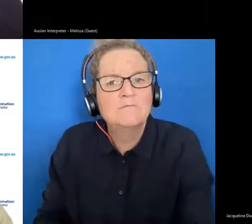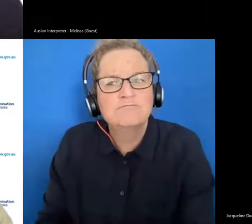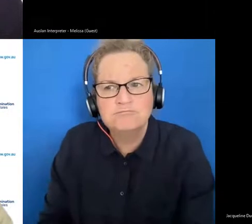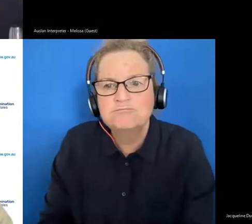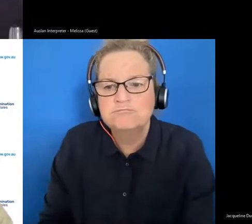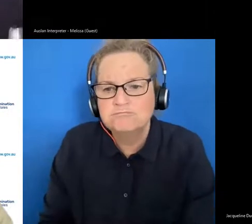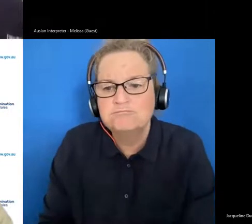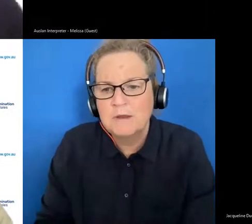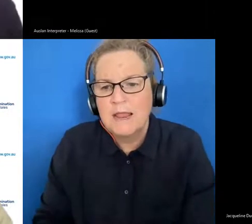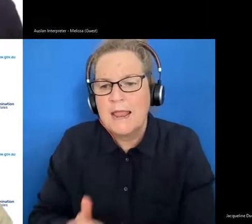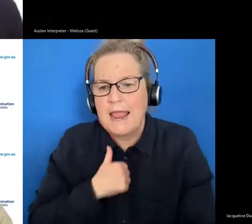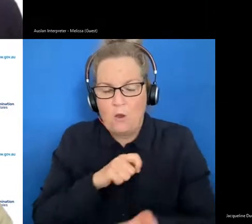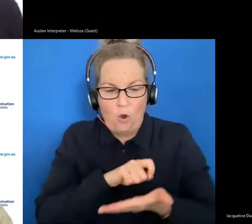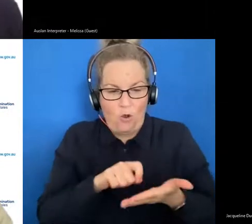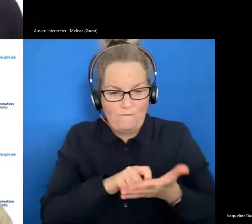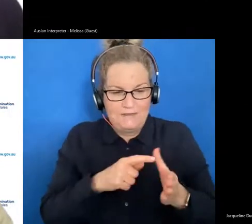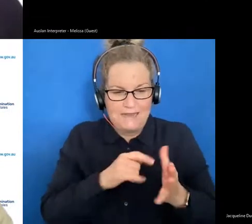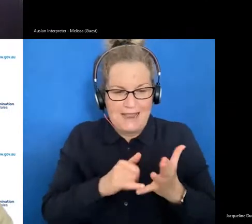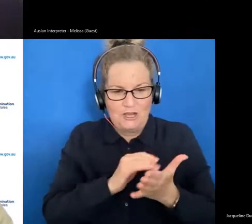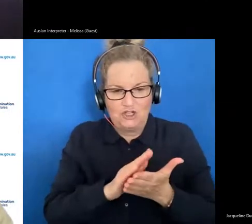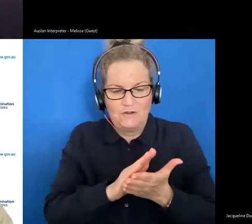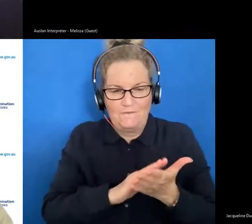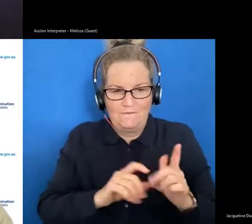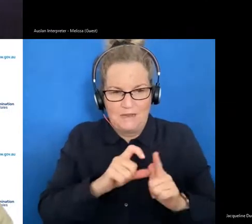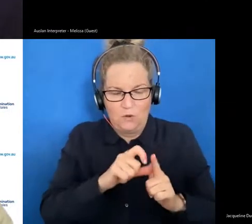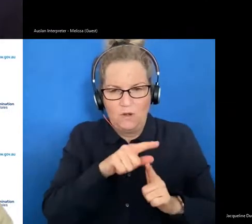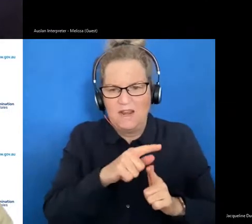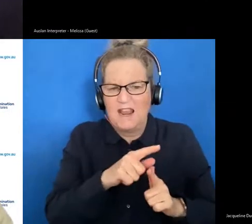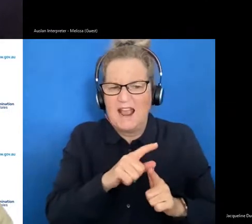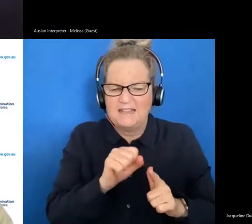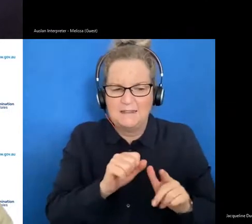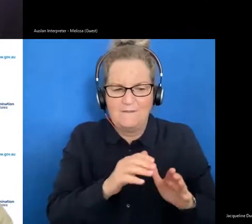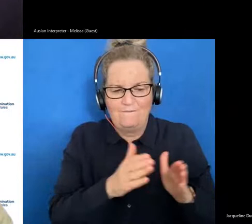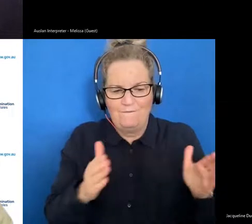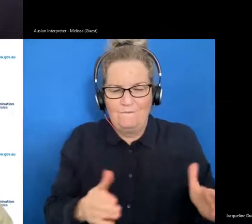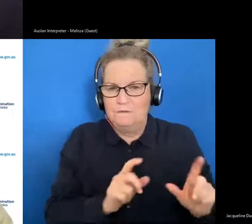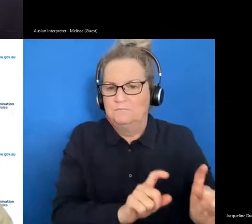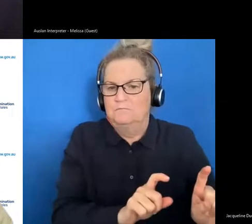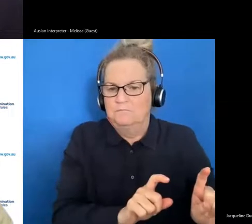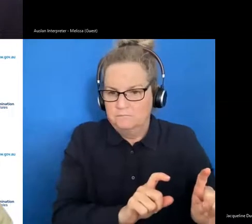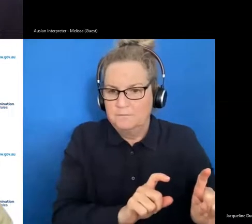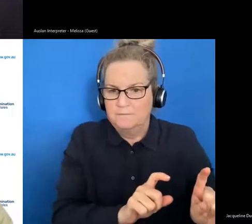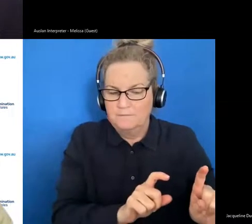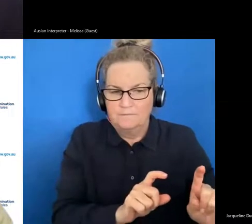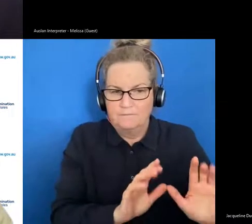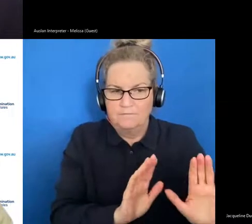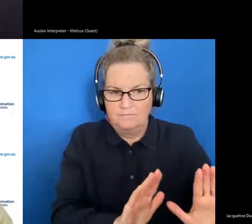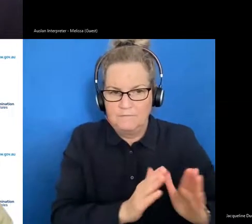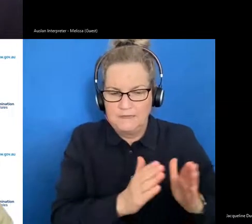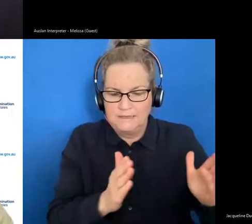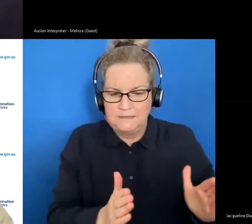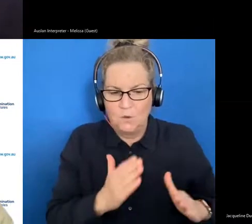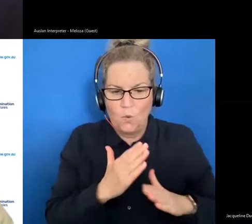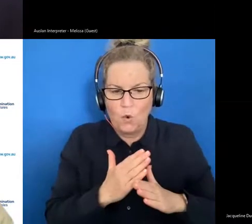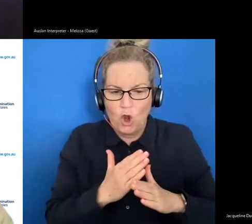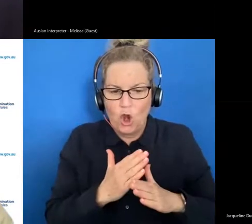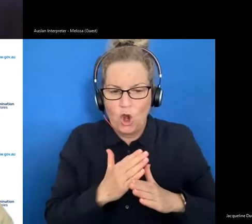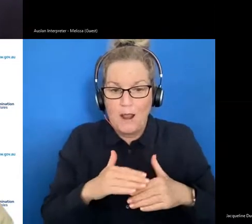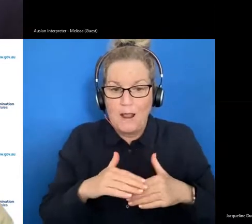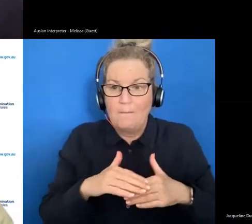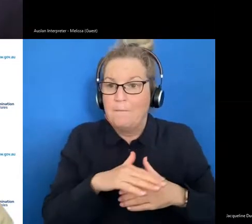At our office in Ashfield, Josh works from a fixed desk location, whereas workplace adjustments were obviously in one